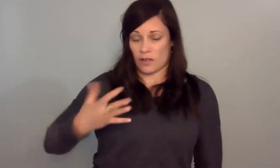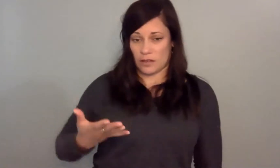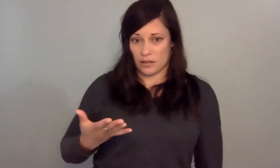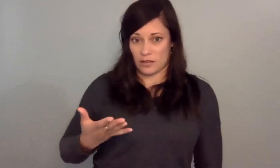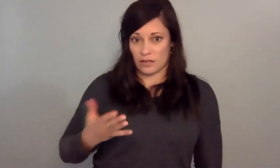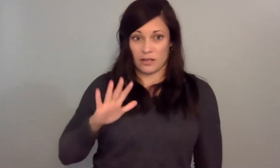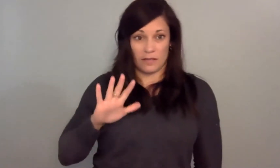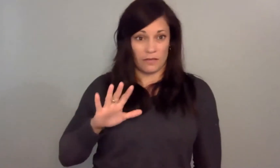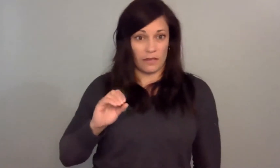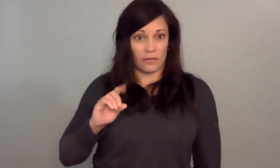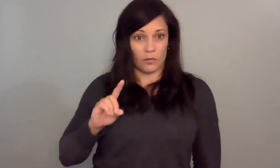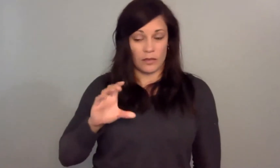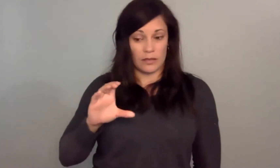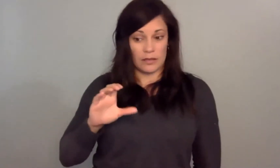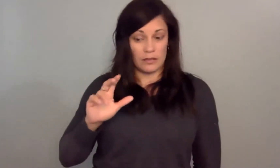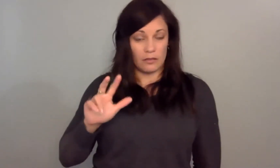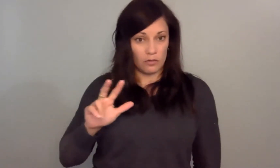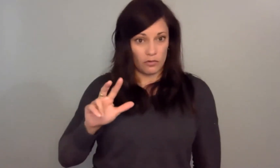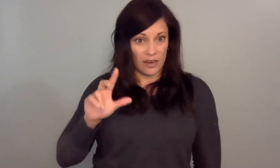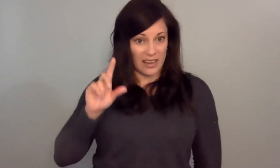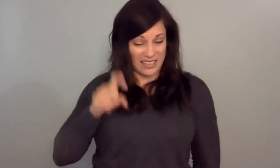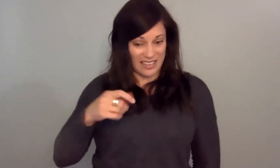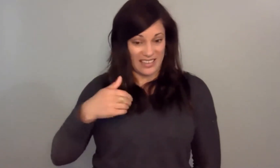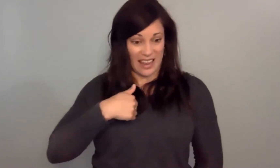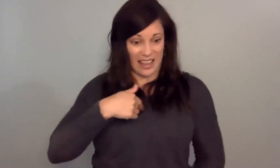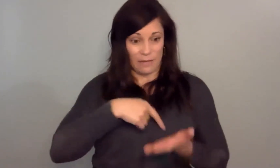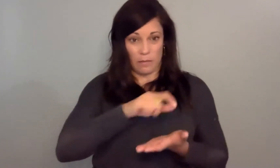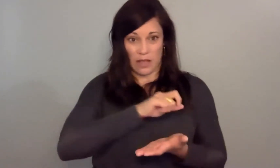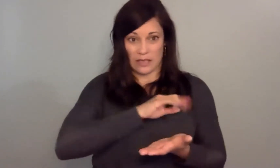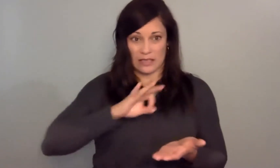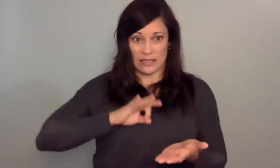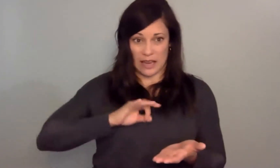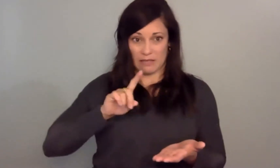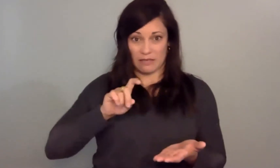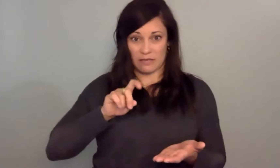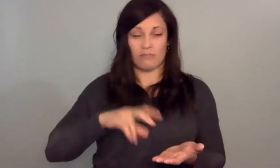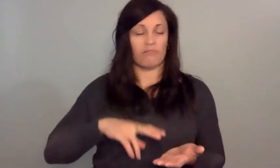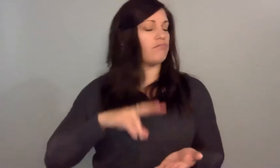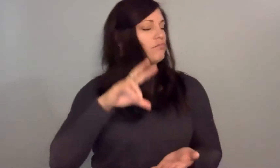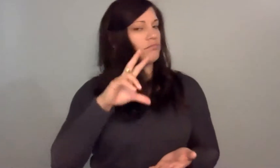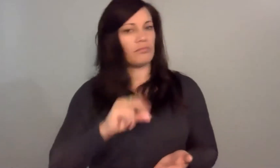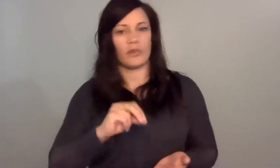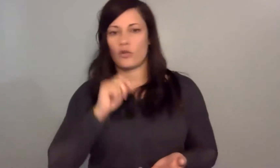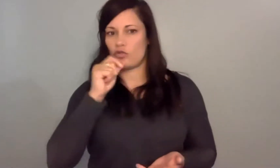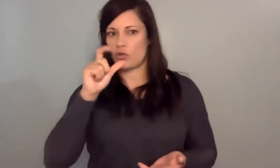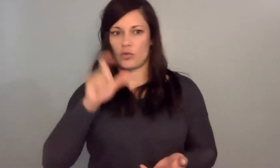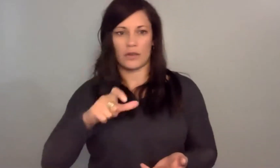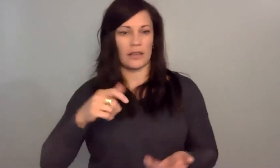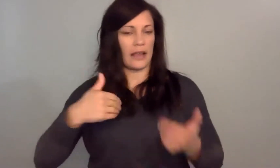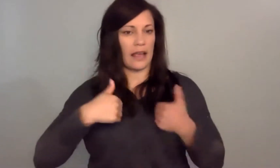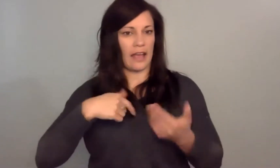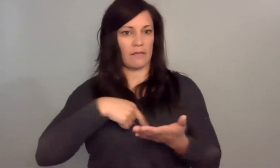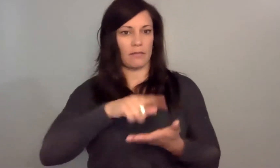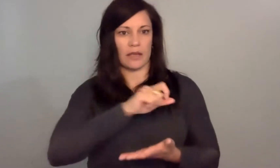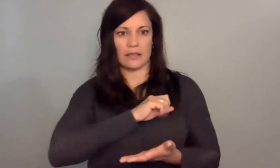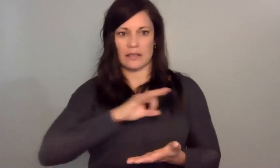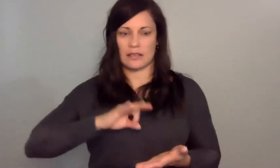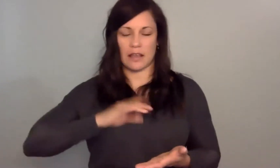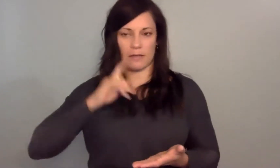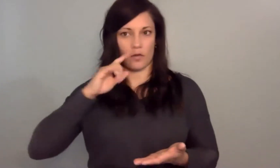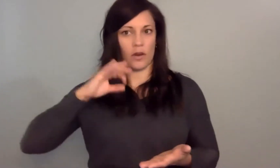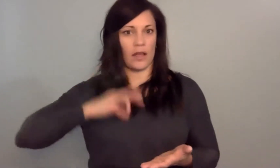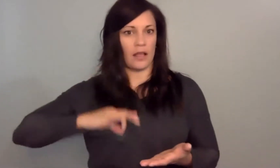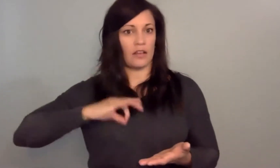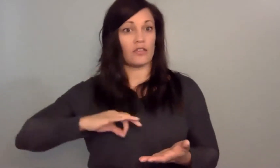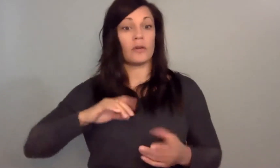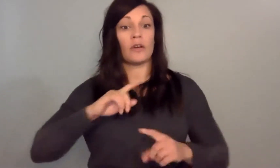a 501c3 needs to have paid staff to be eligible. No, you do not need to have paid staff to be eligible. But in terms of